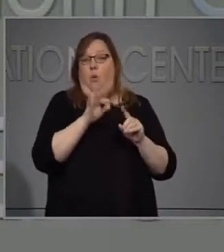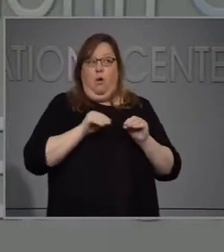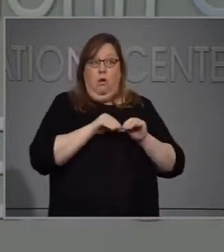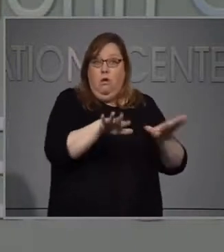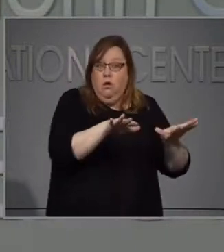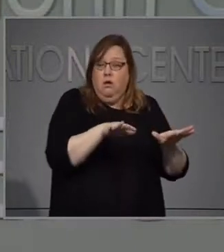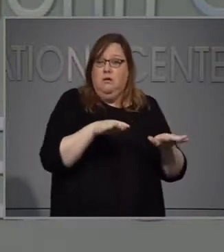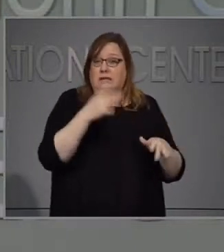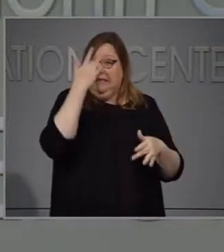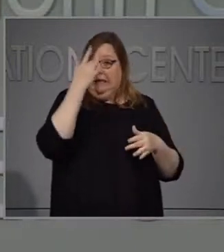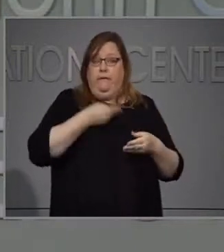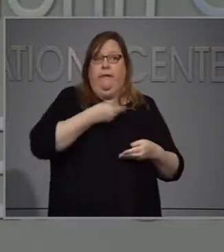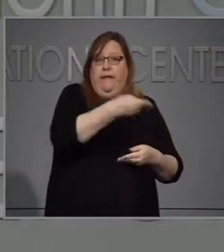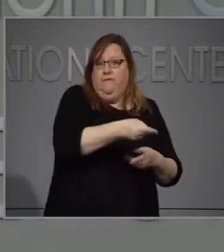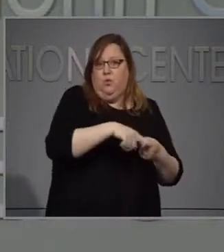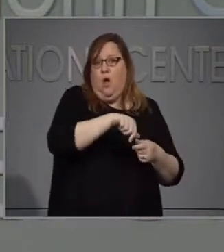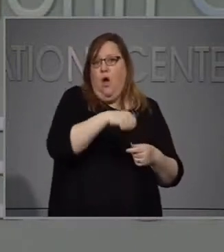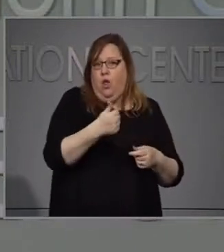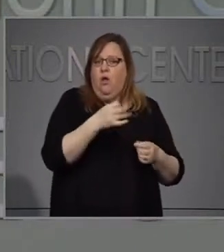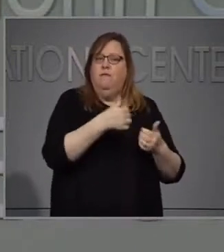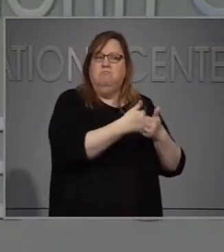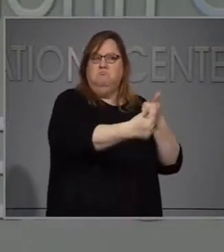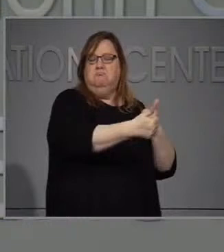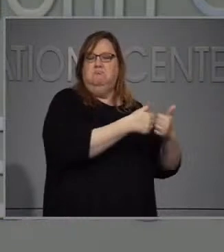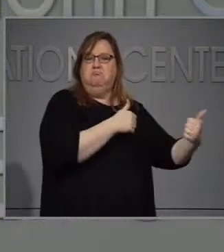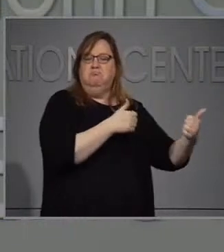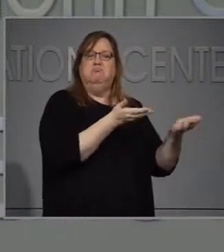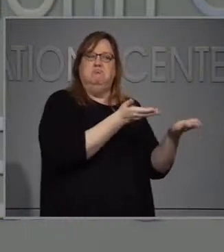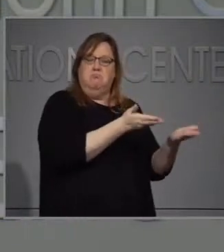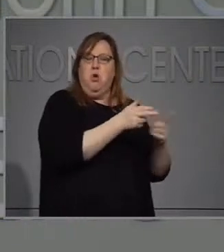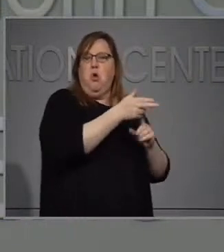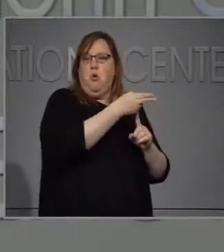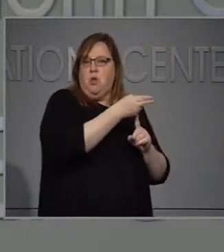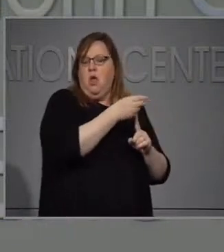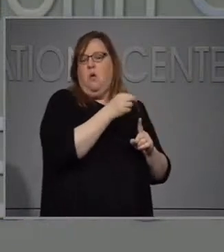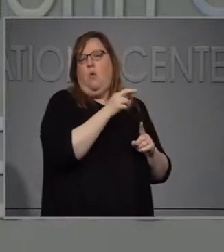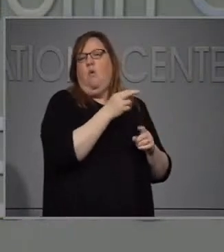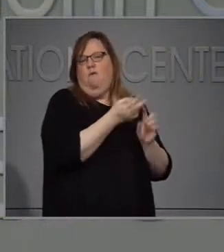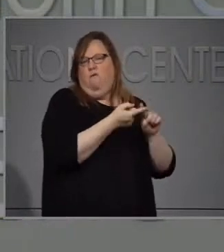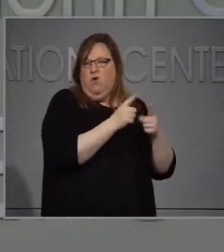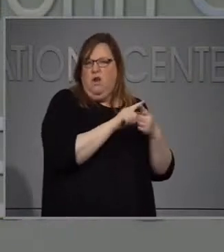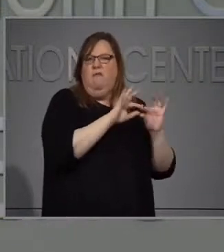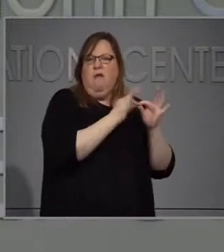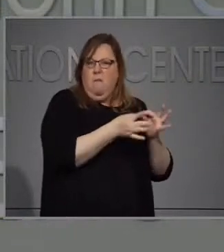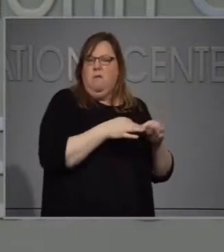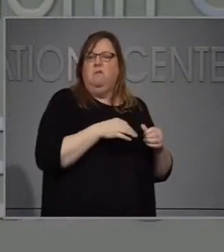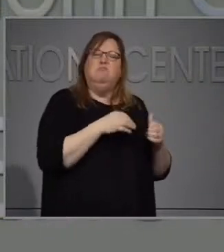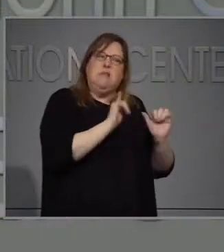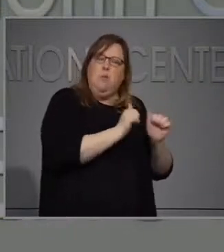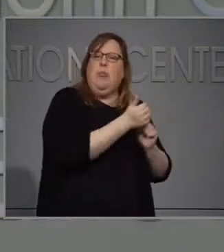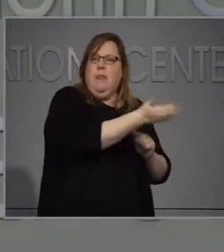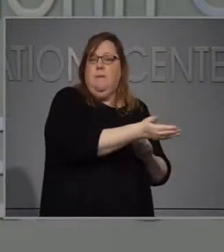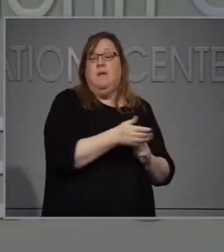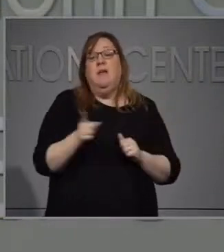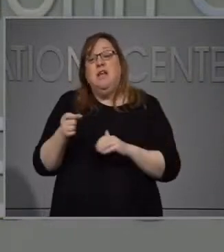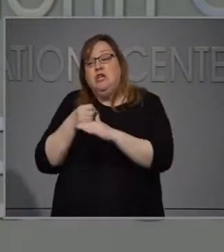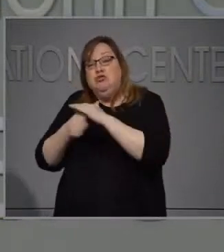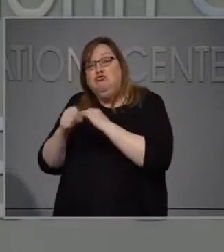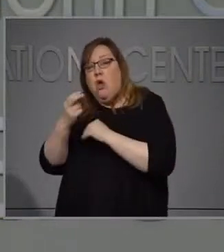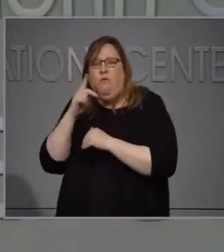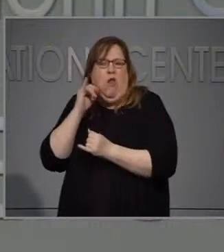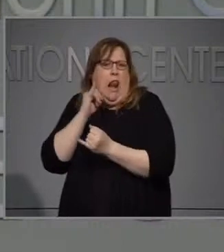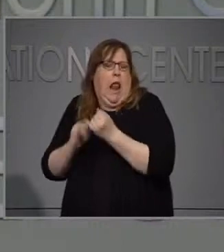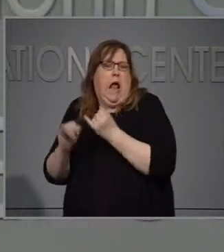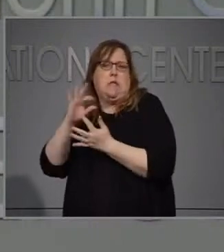the COVID-19 virus. Shelters will be available for those with no other options, but they should be an option of last